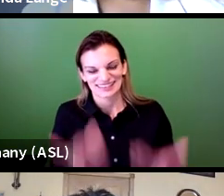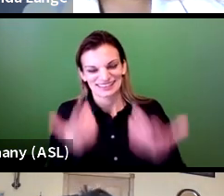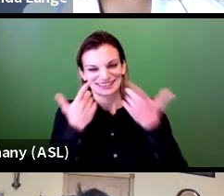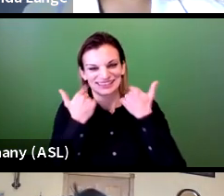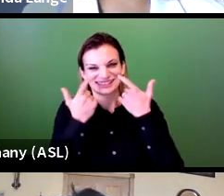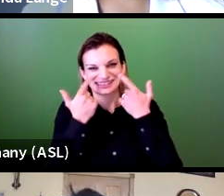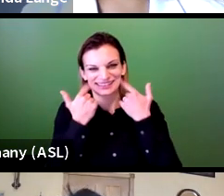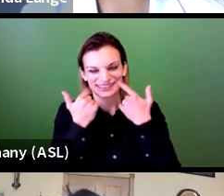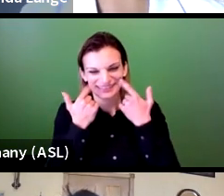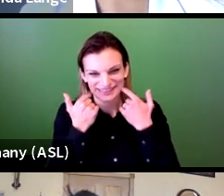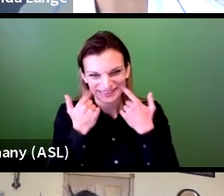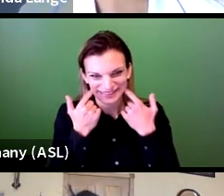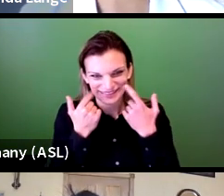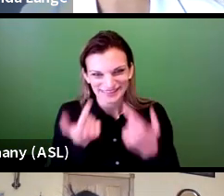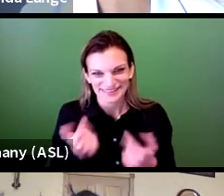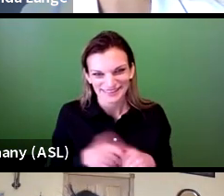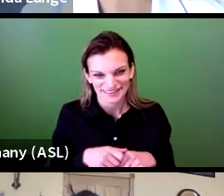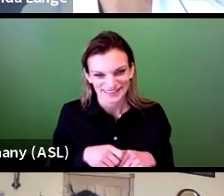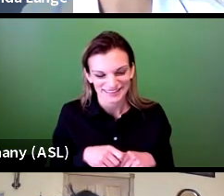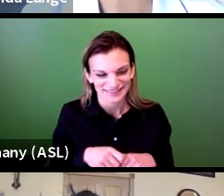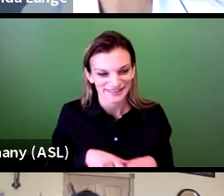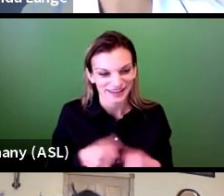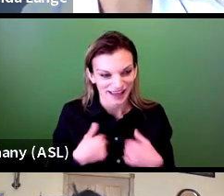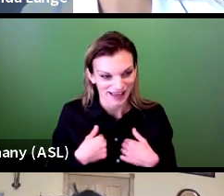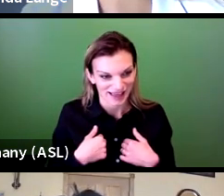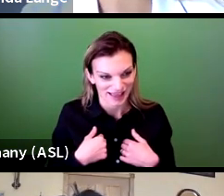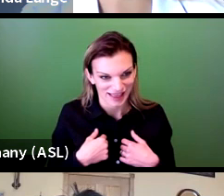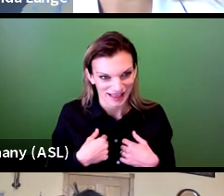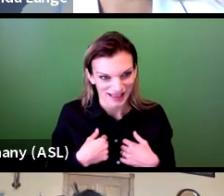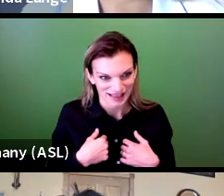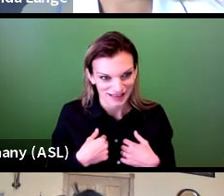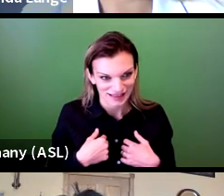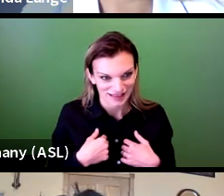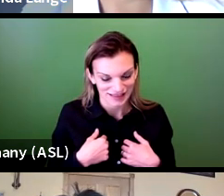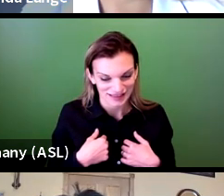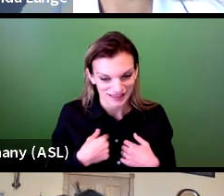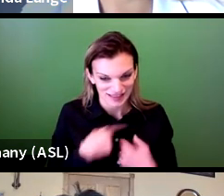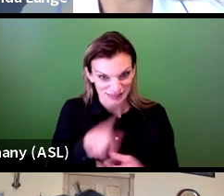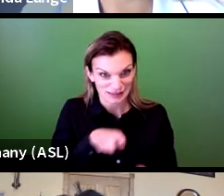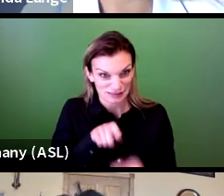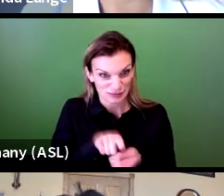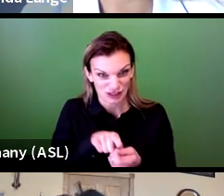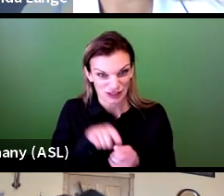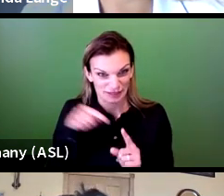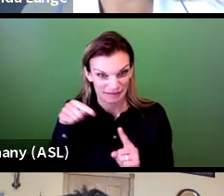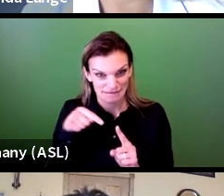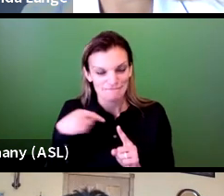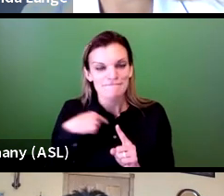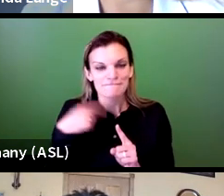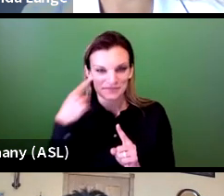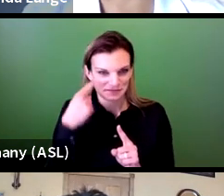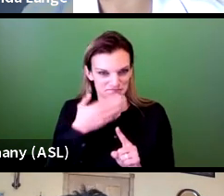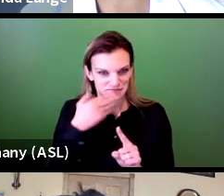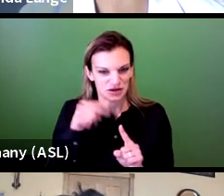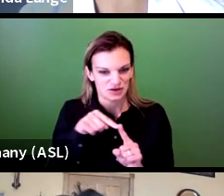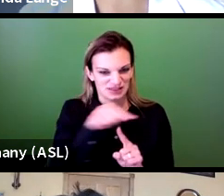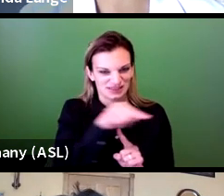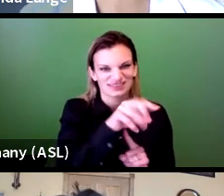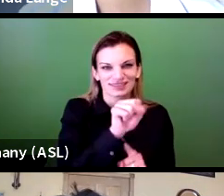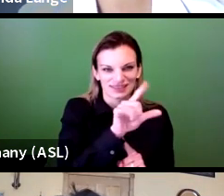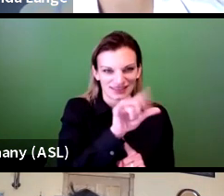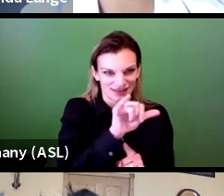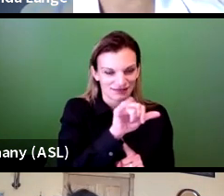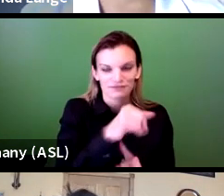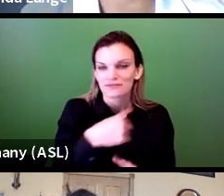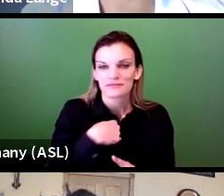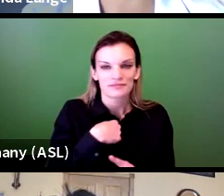Bless you. So I actually, on this particular topic, would defer to Sally. I was not involved in the